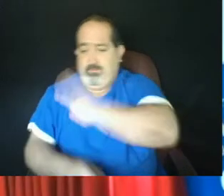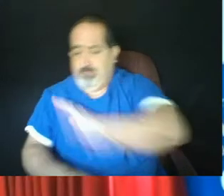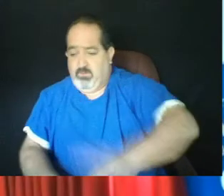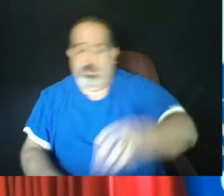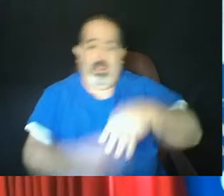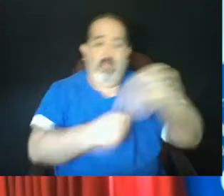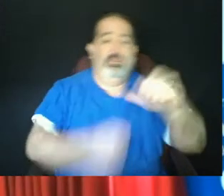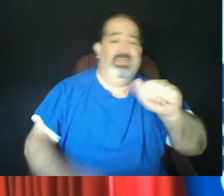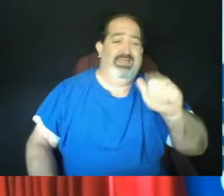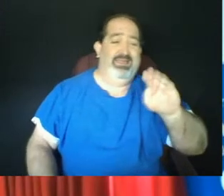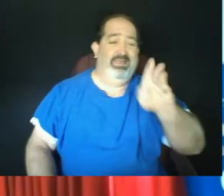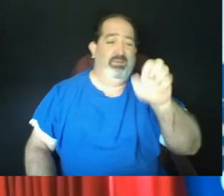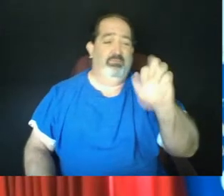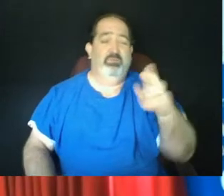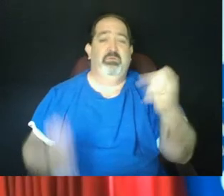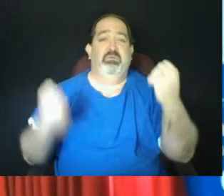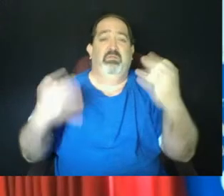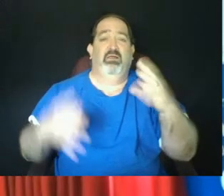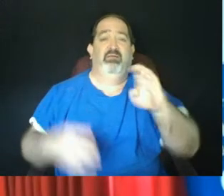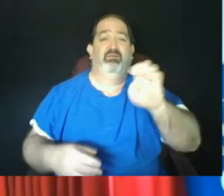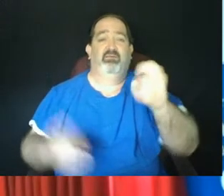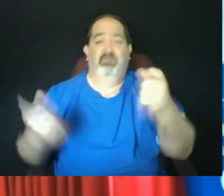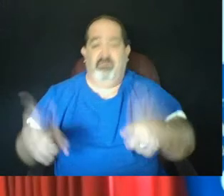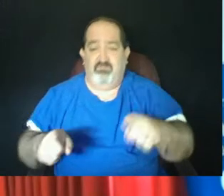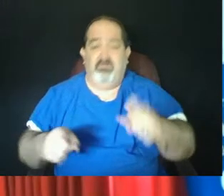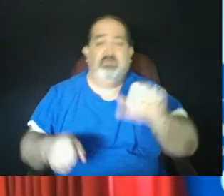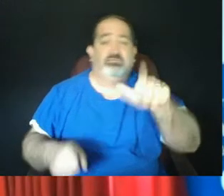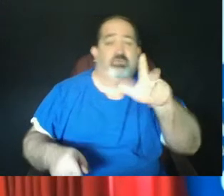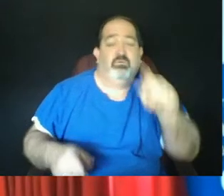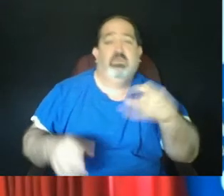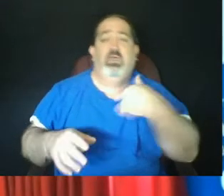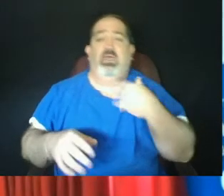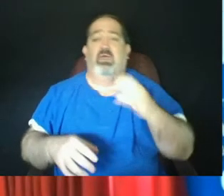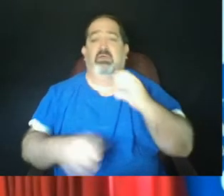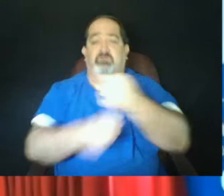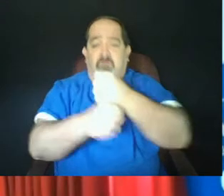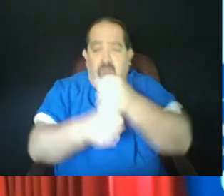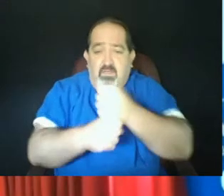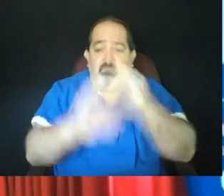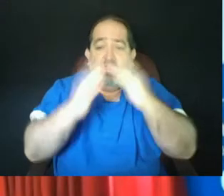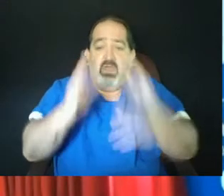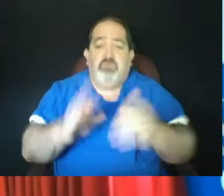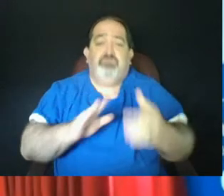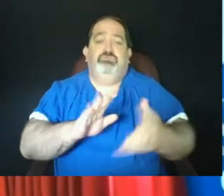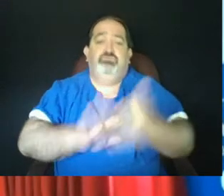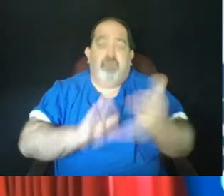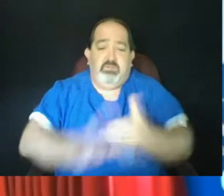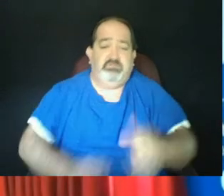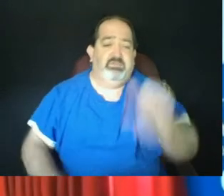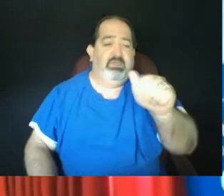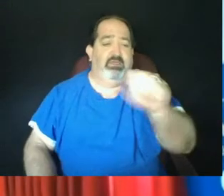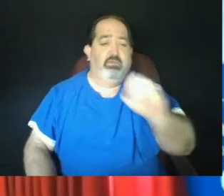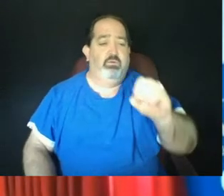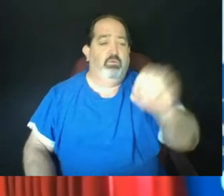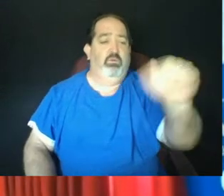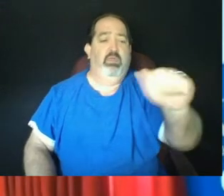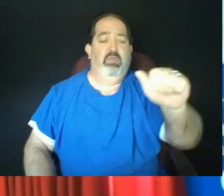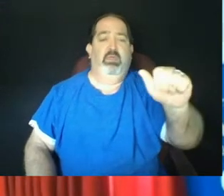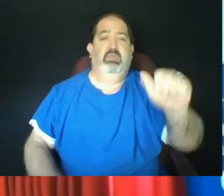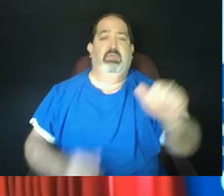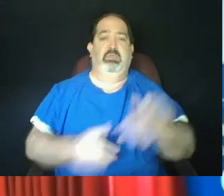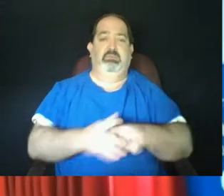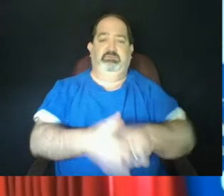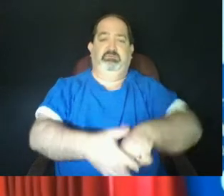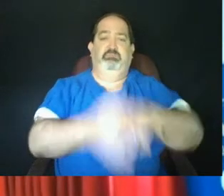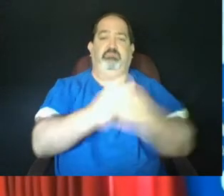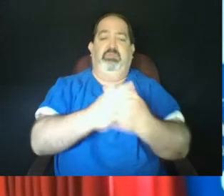And Amber has done event stewarding and runs coffee houses at events. The AOA is sort of a coming of age,